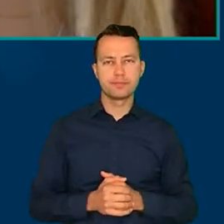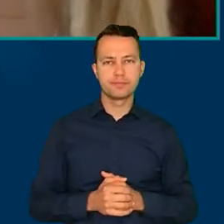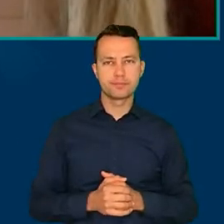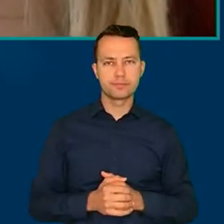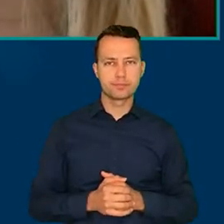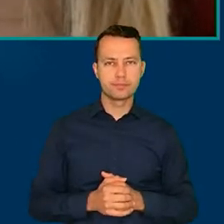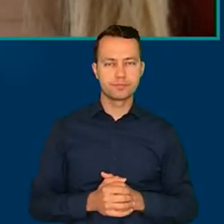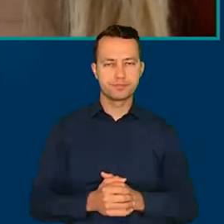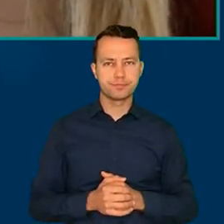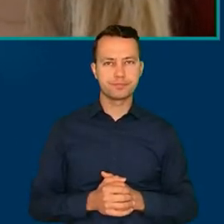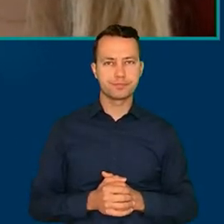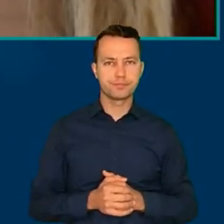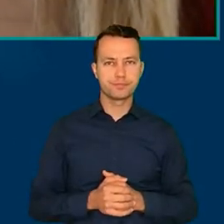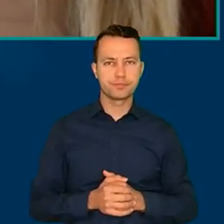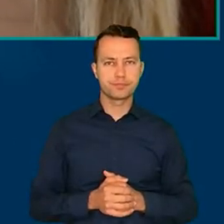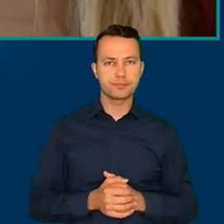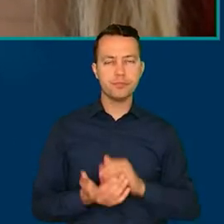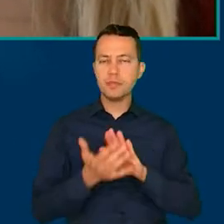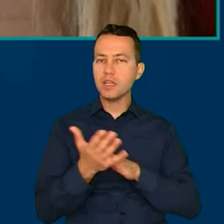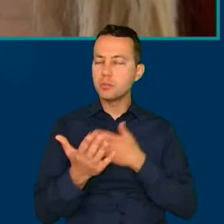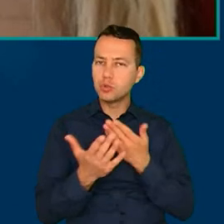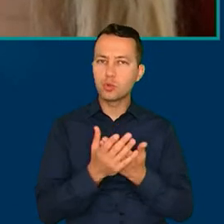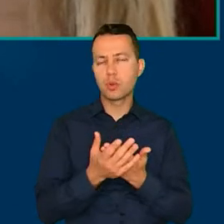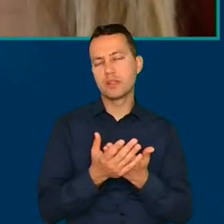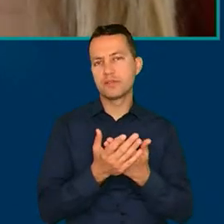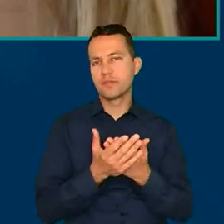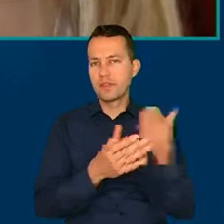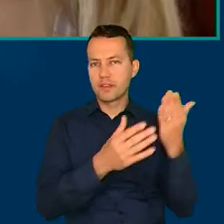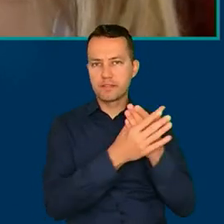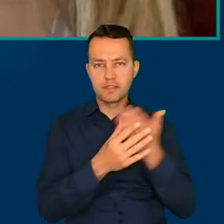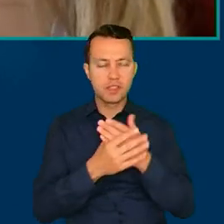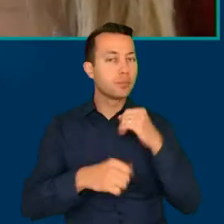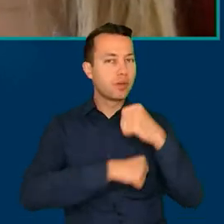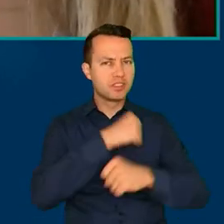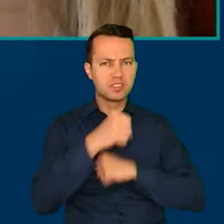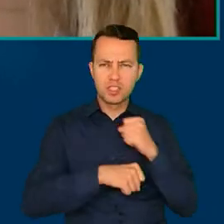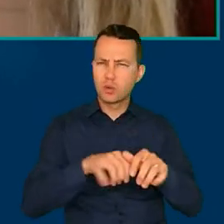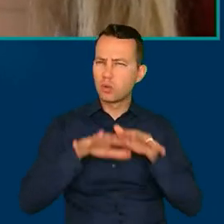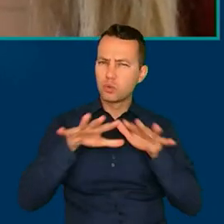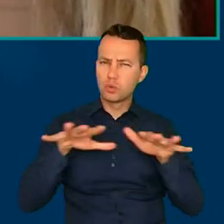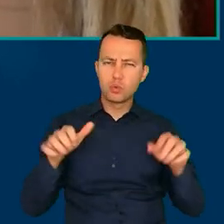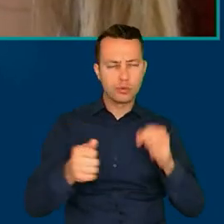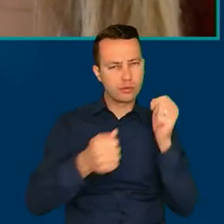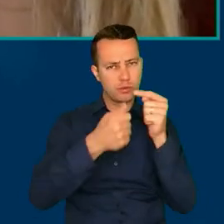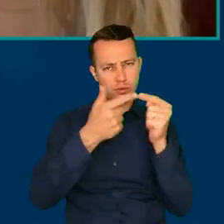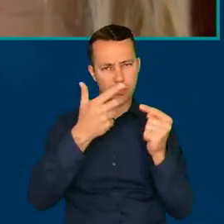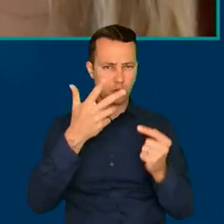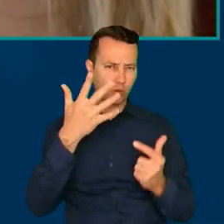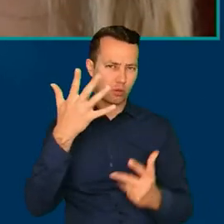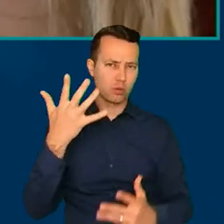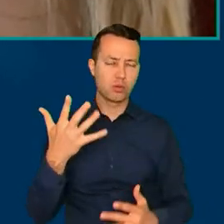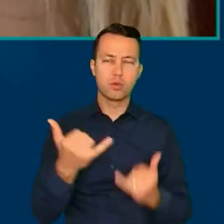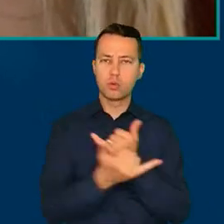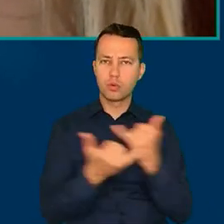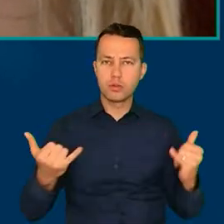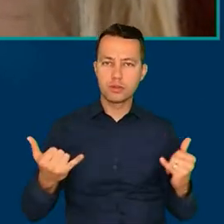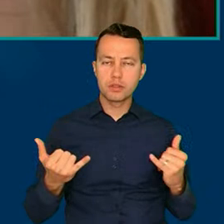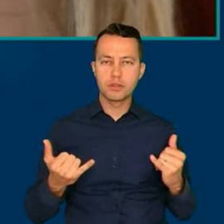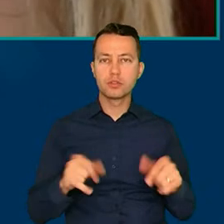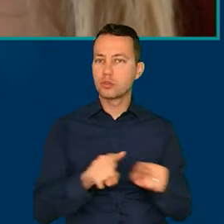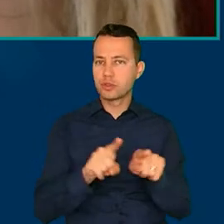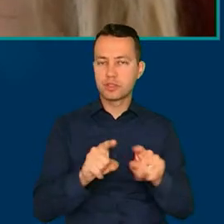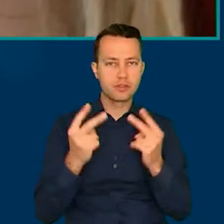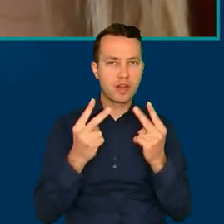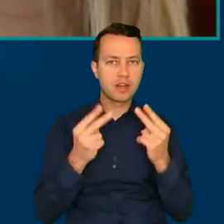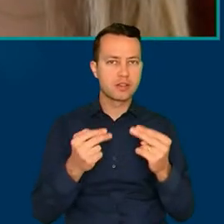about is that the process is meant to be risk-based. So companies are not meant to tackle and understand